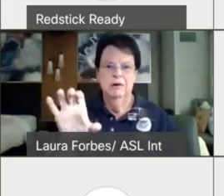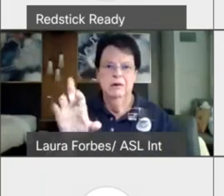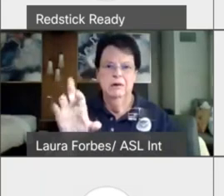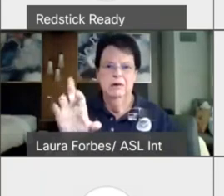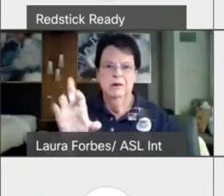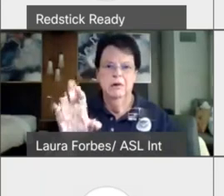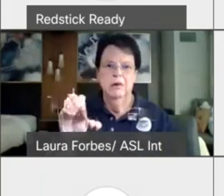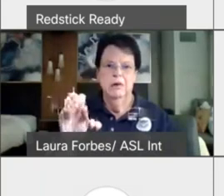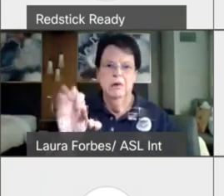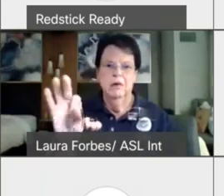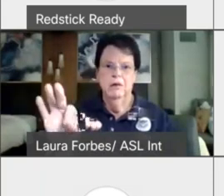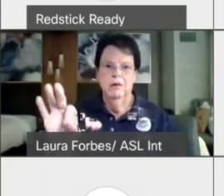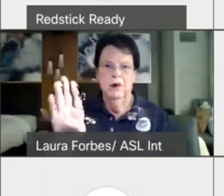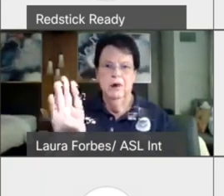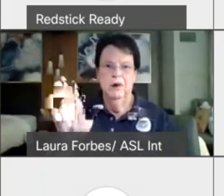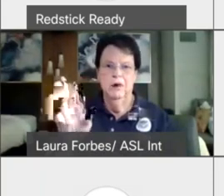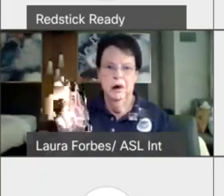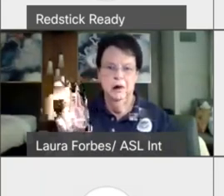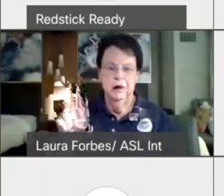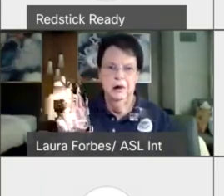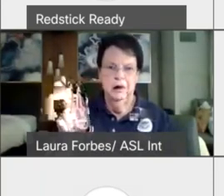1-800-ROOF-BLUE. So that's